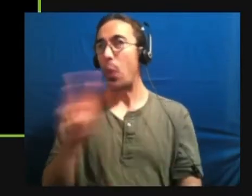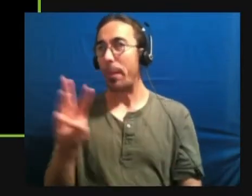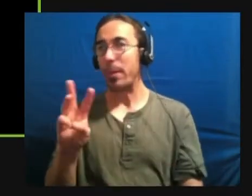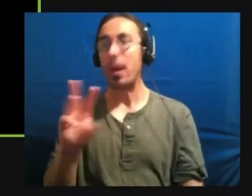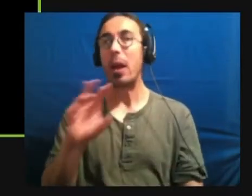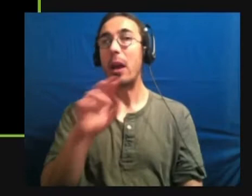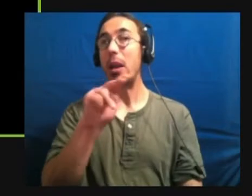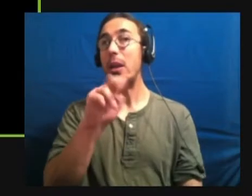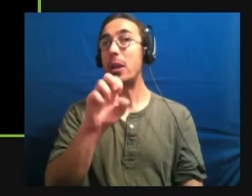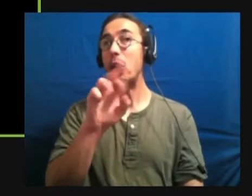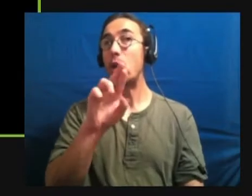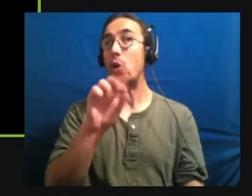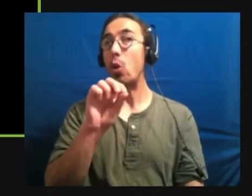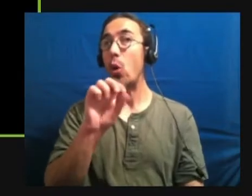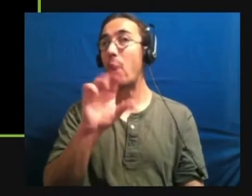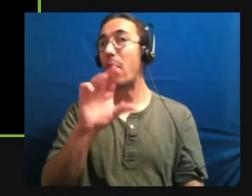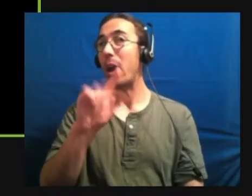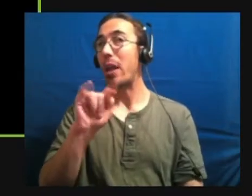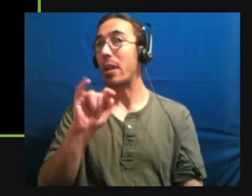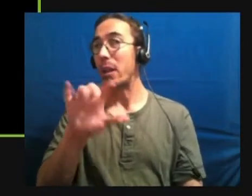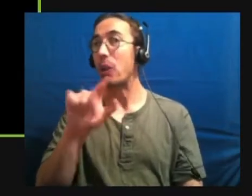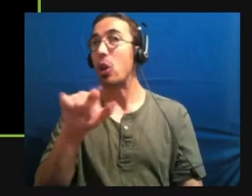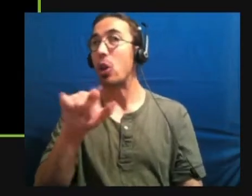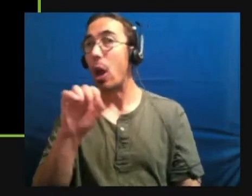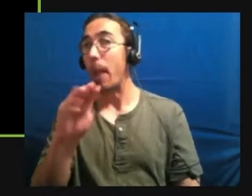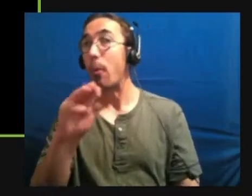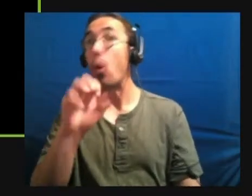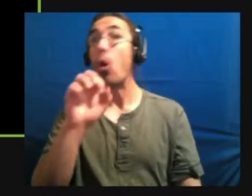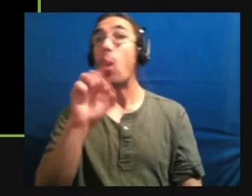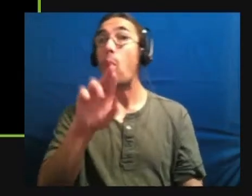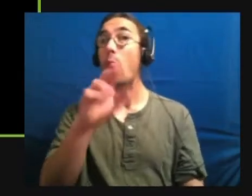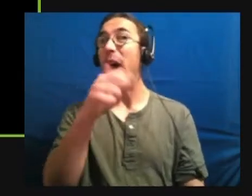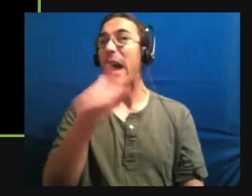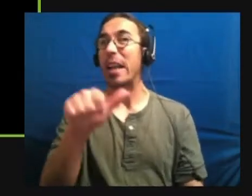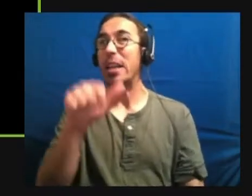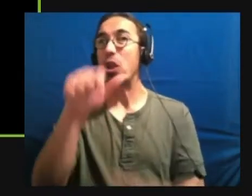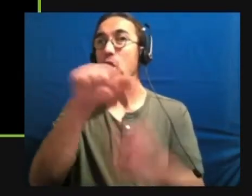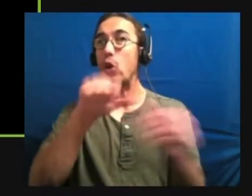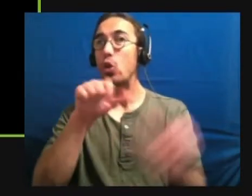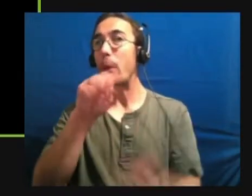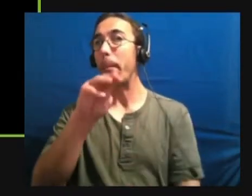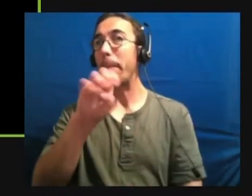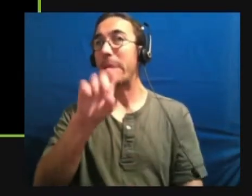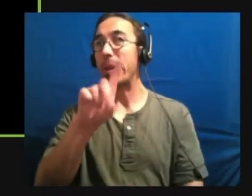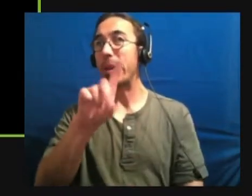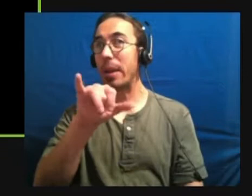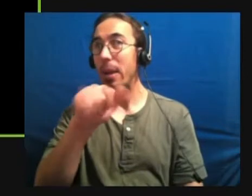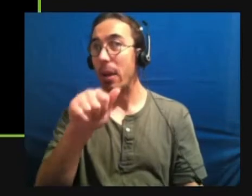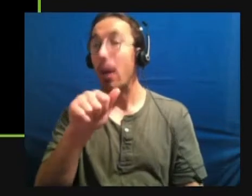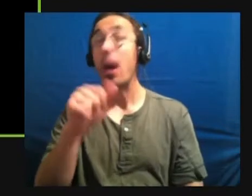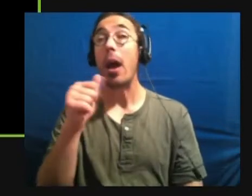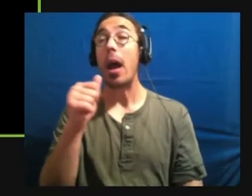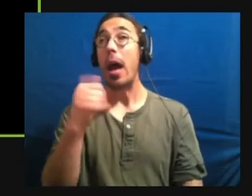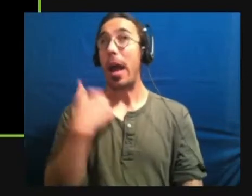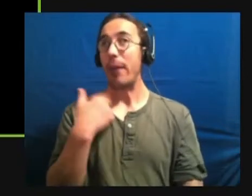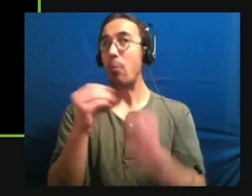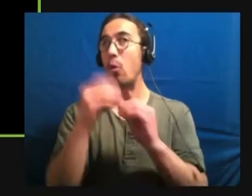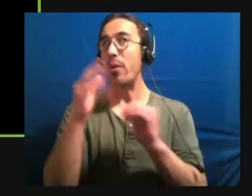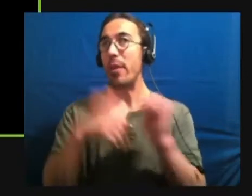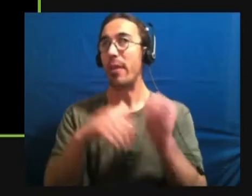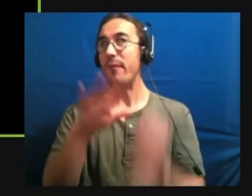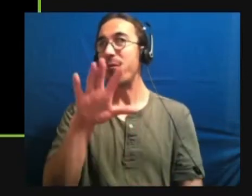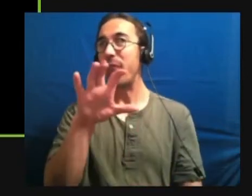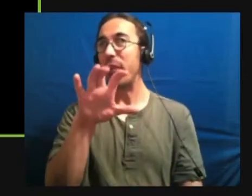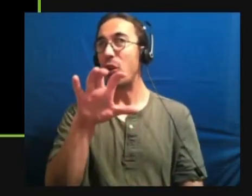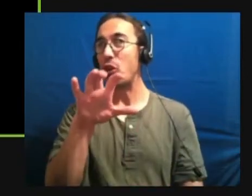any social media. And we have over 500 autistic contributors,